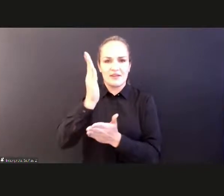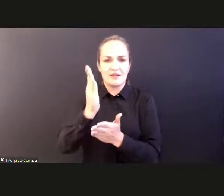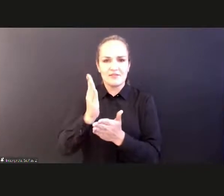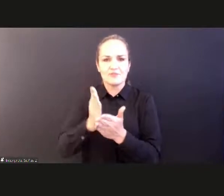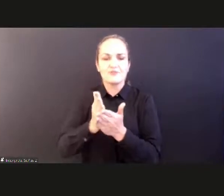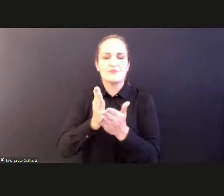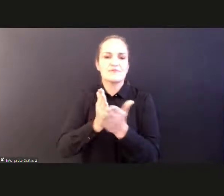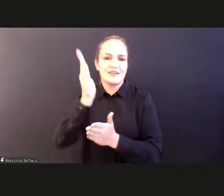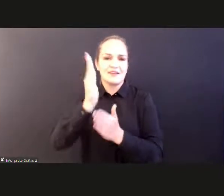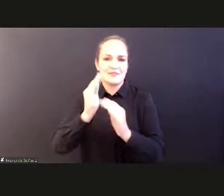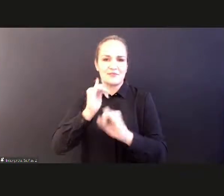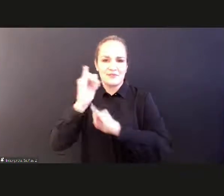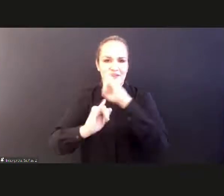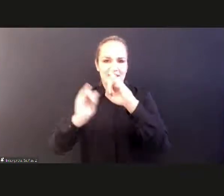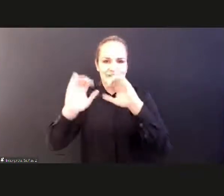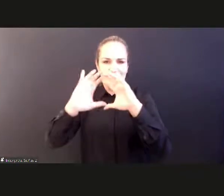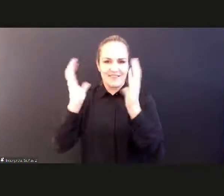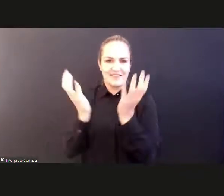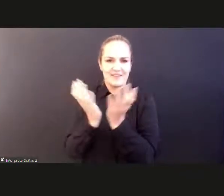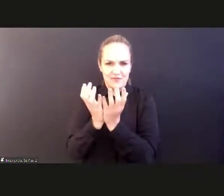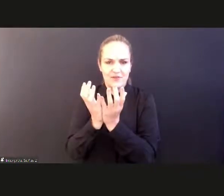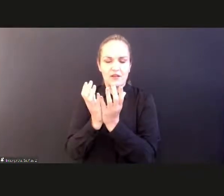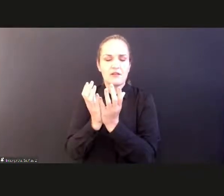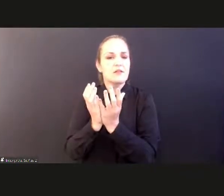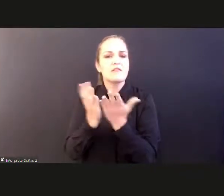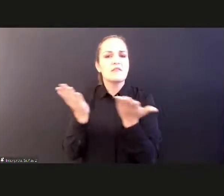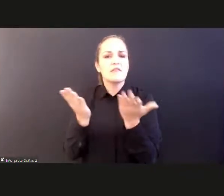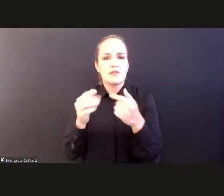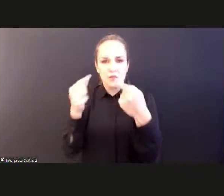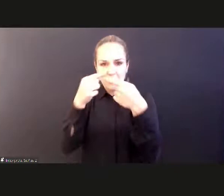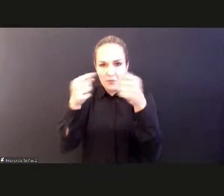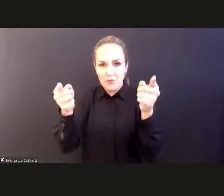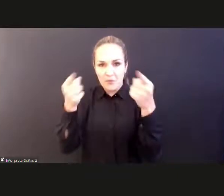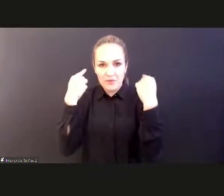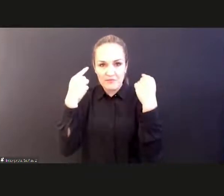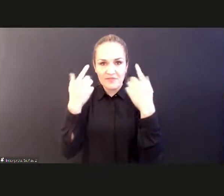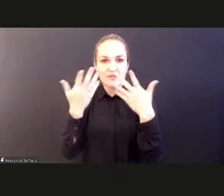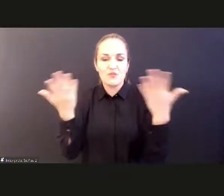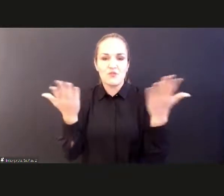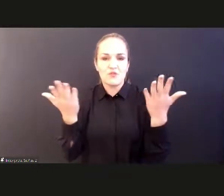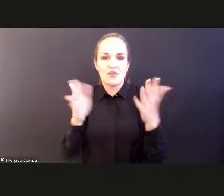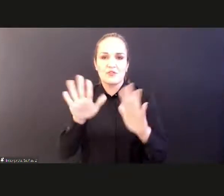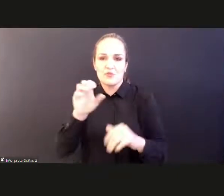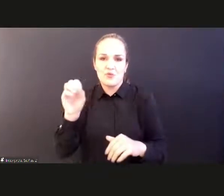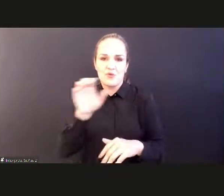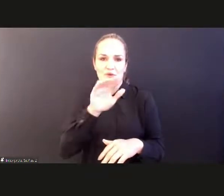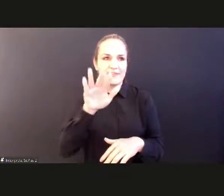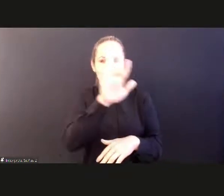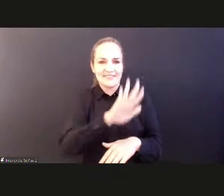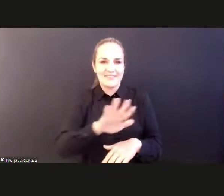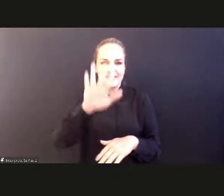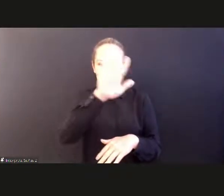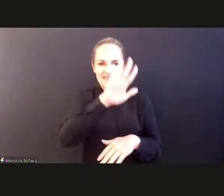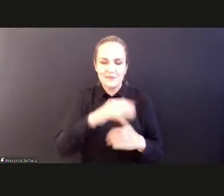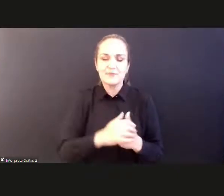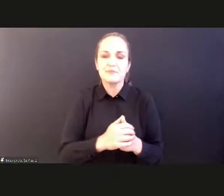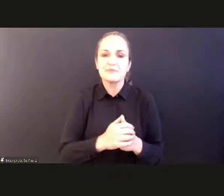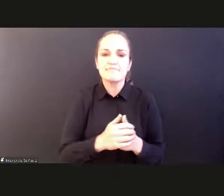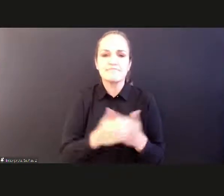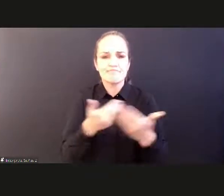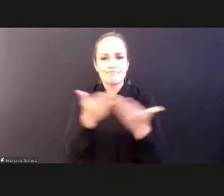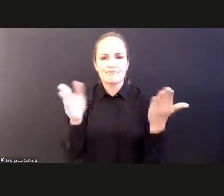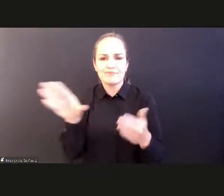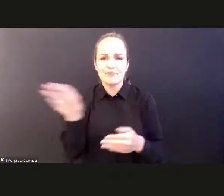this webinar. Let me start to say that the topics